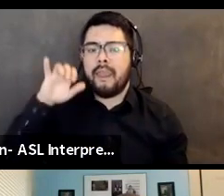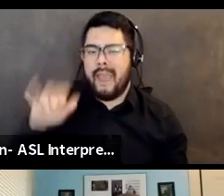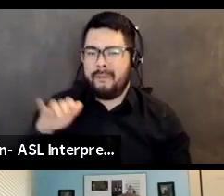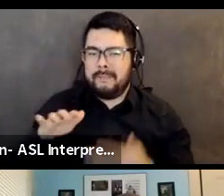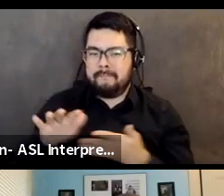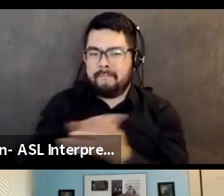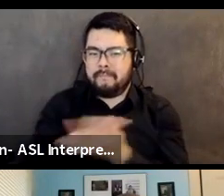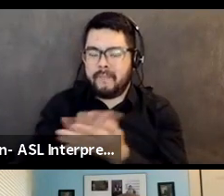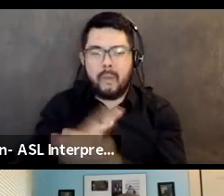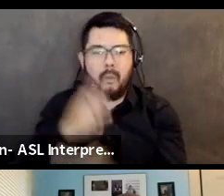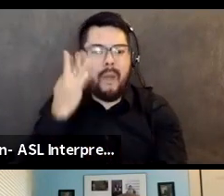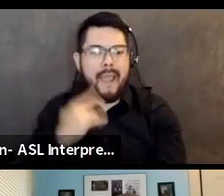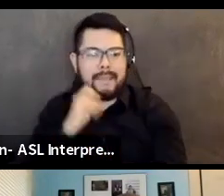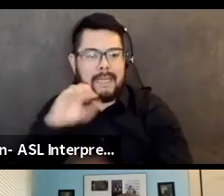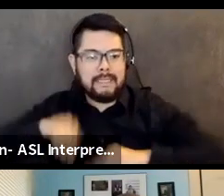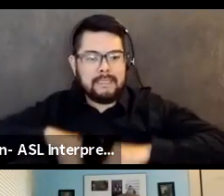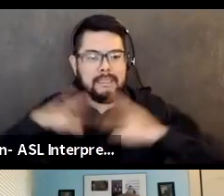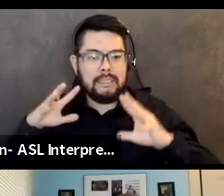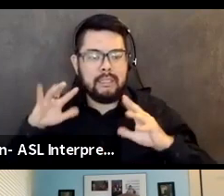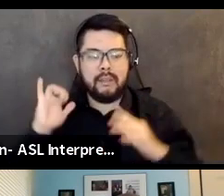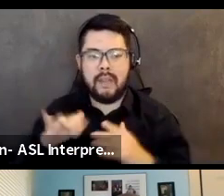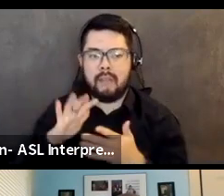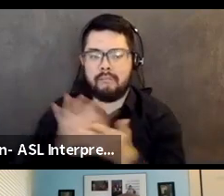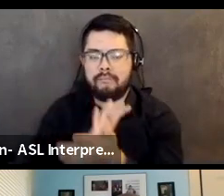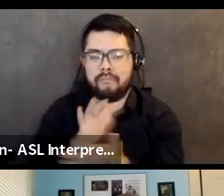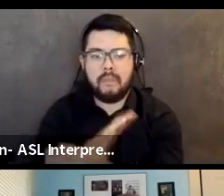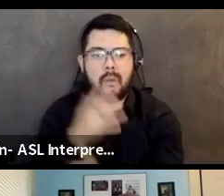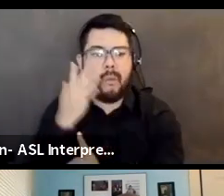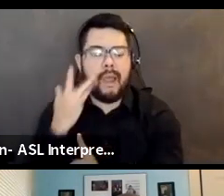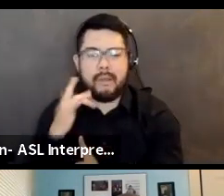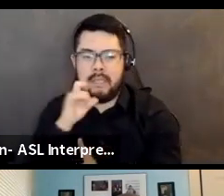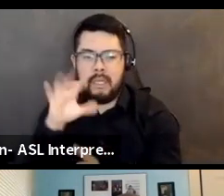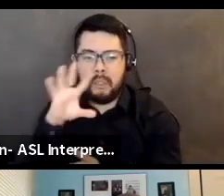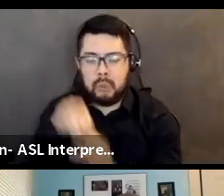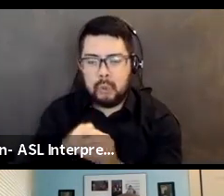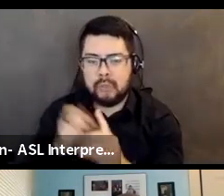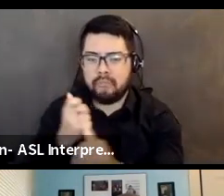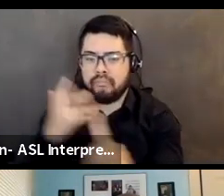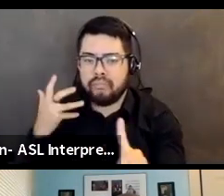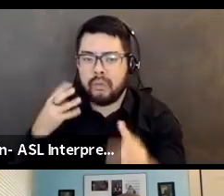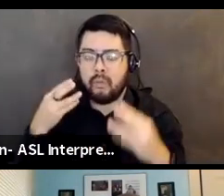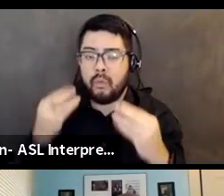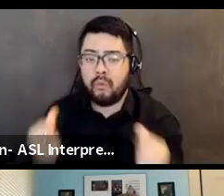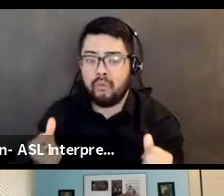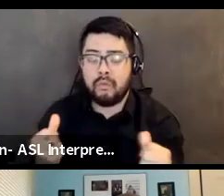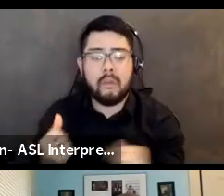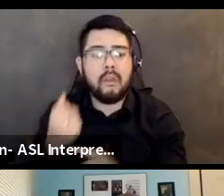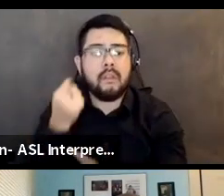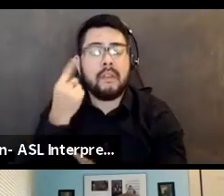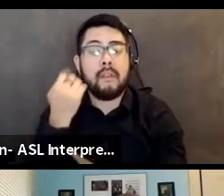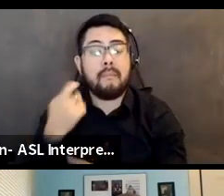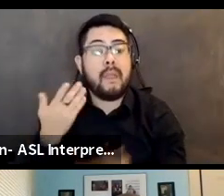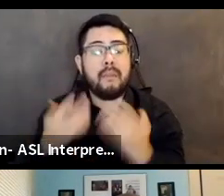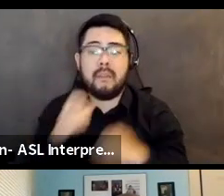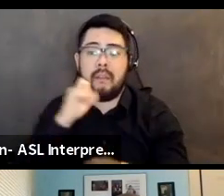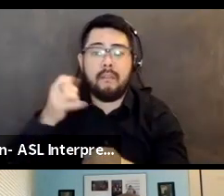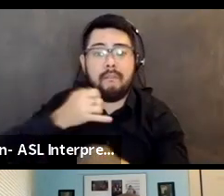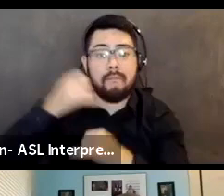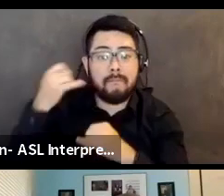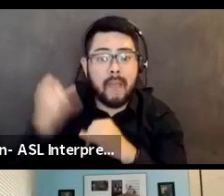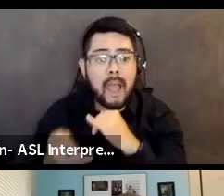document why wasn't that a provision including included in the resolution even not as a final and